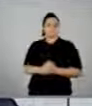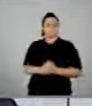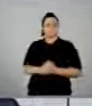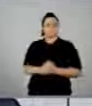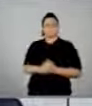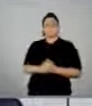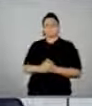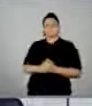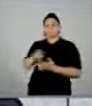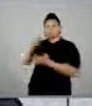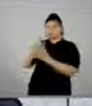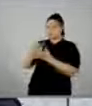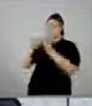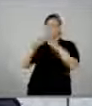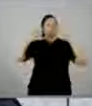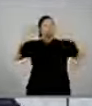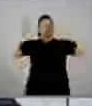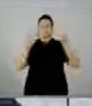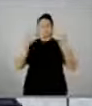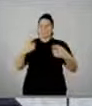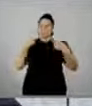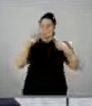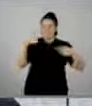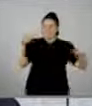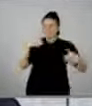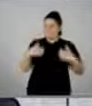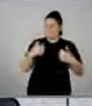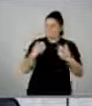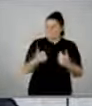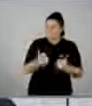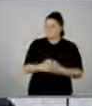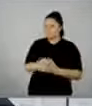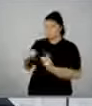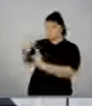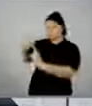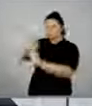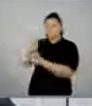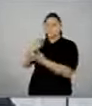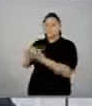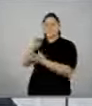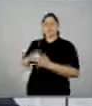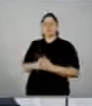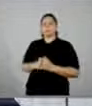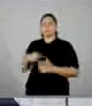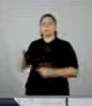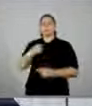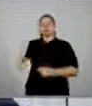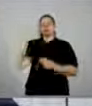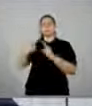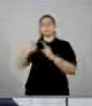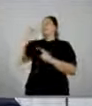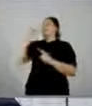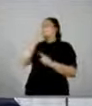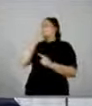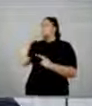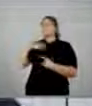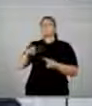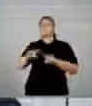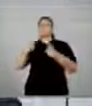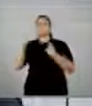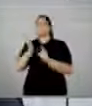arrive where we're at today. So the option of doing something different was not present without putting at risk the